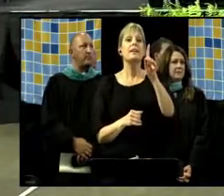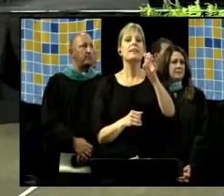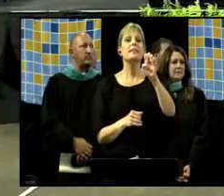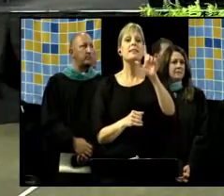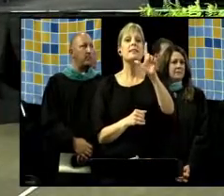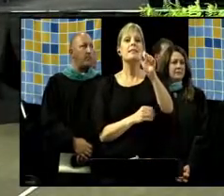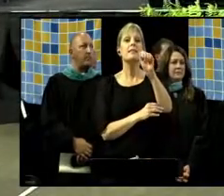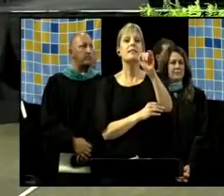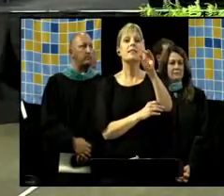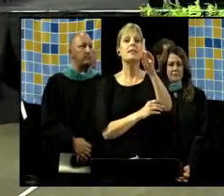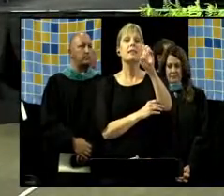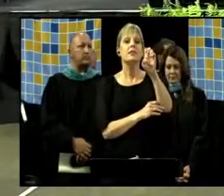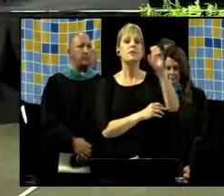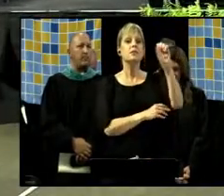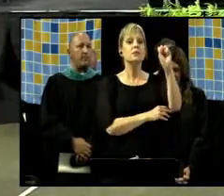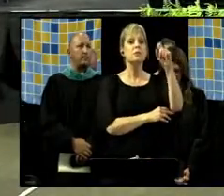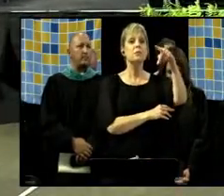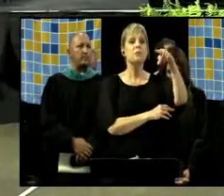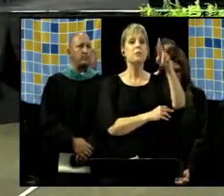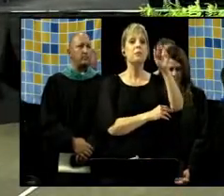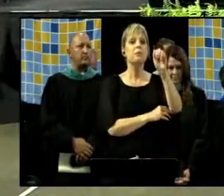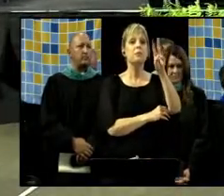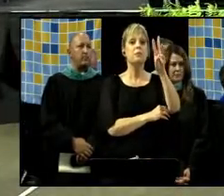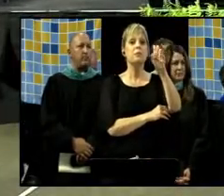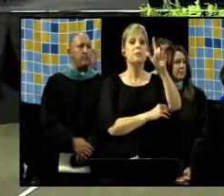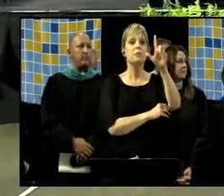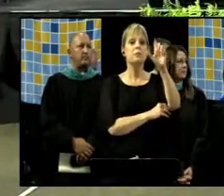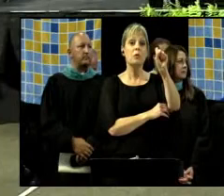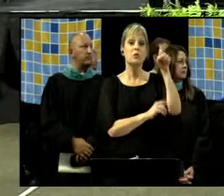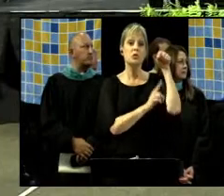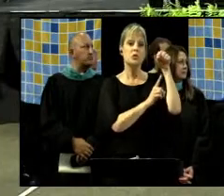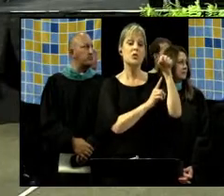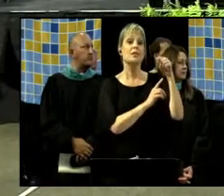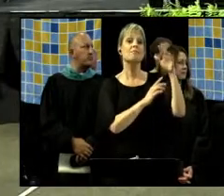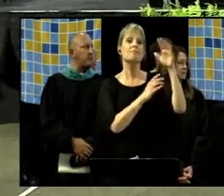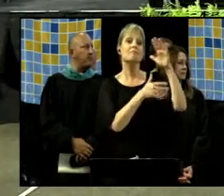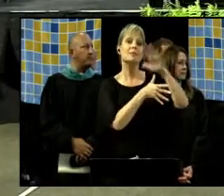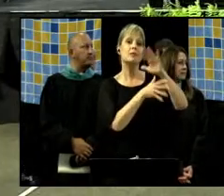Class President will now lead us in the Pledge of Allegiance.